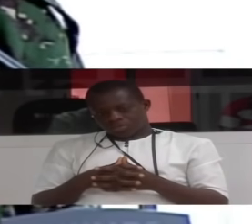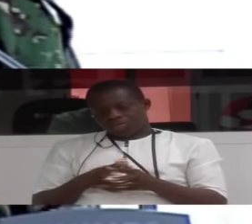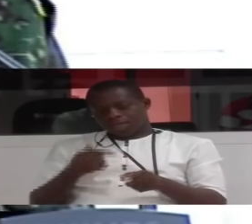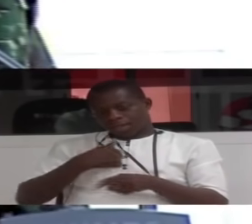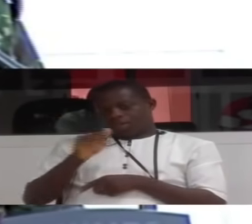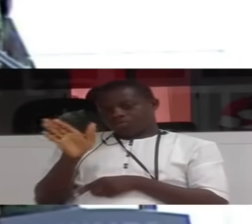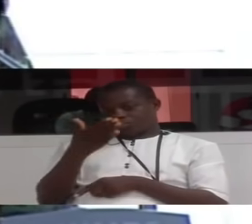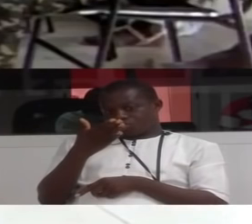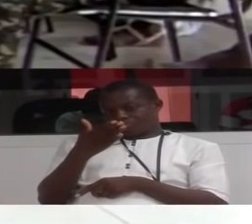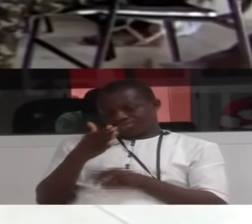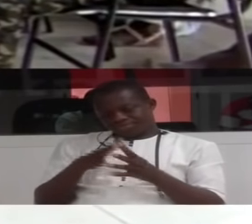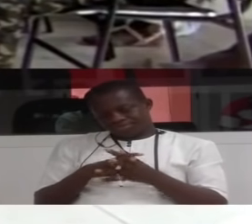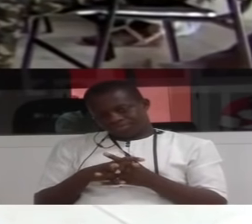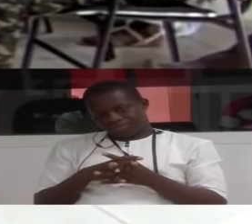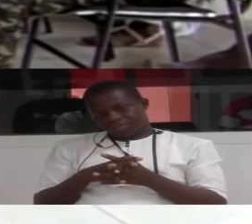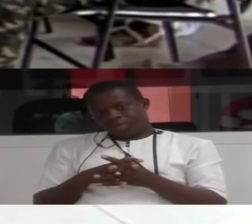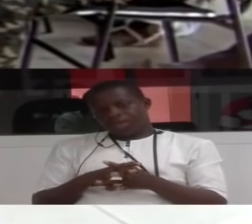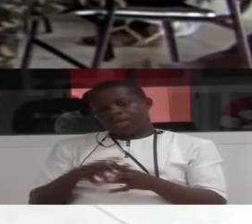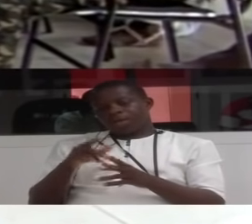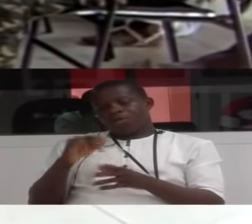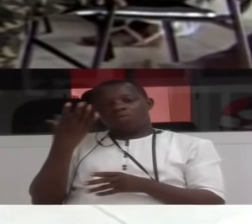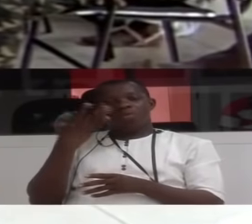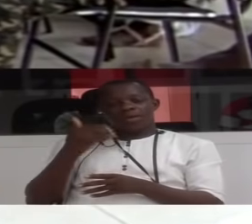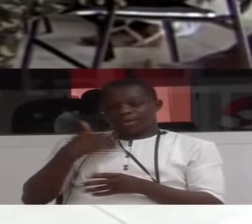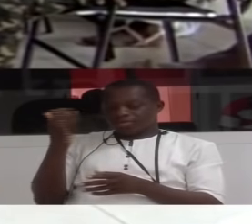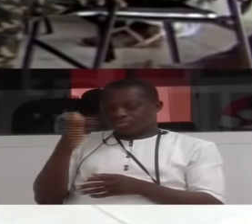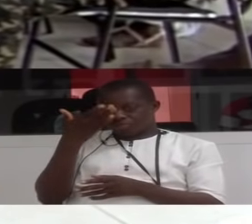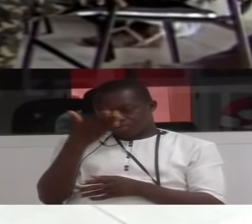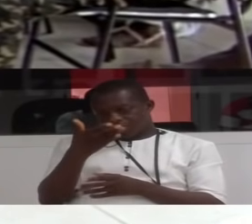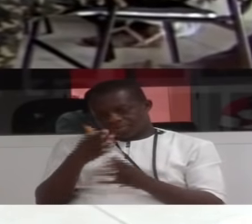Ntata, I went there. Kabirin tata